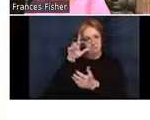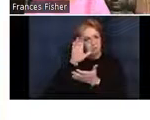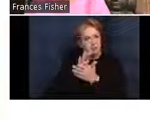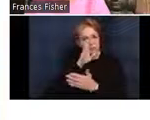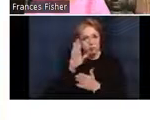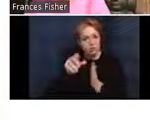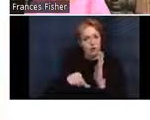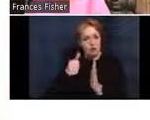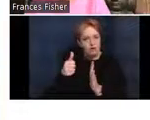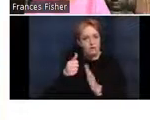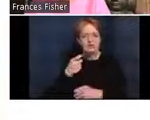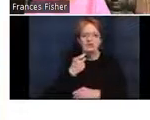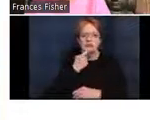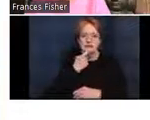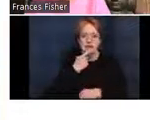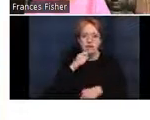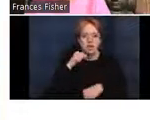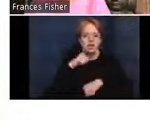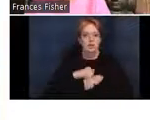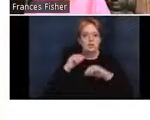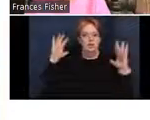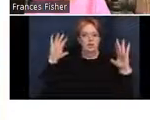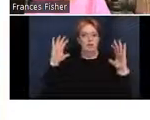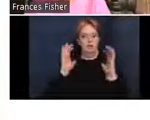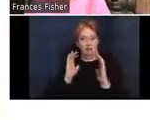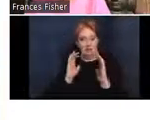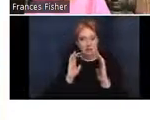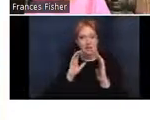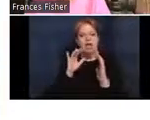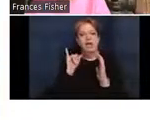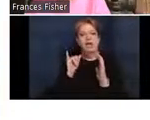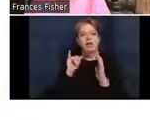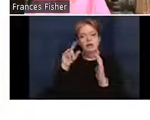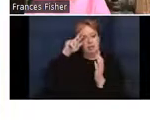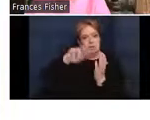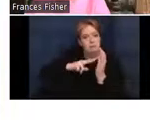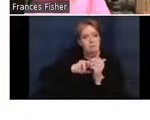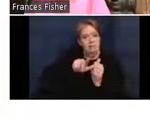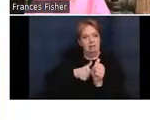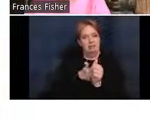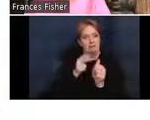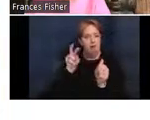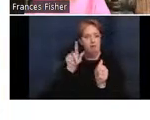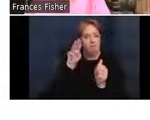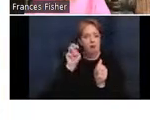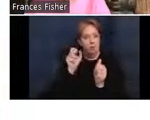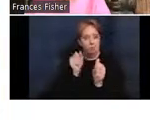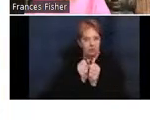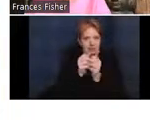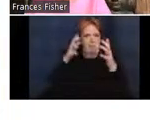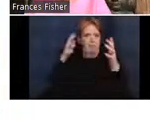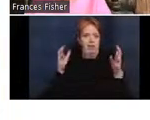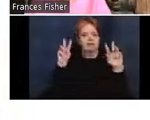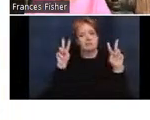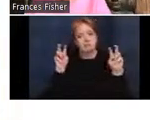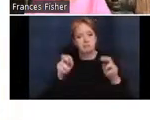said that as the stone shrinks, the volume expands. So here we have this fabulous picture